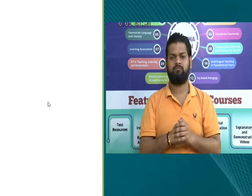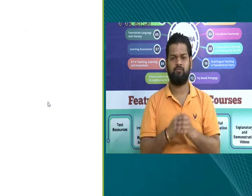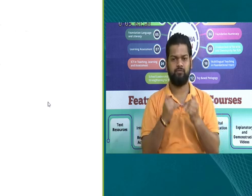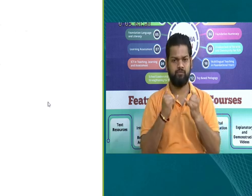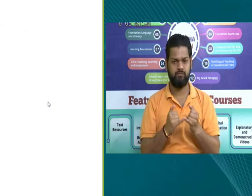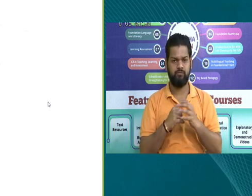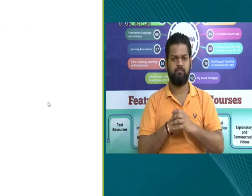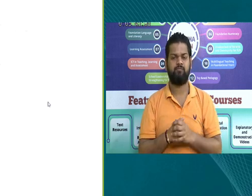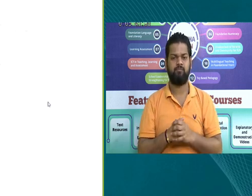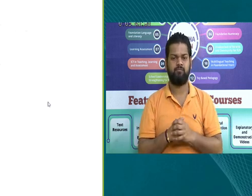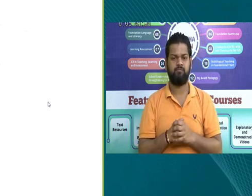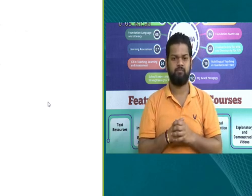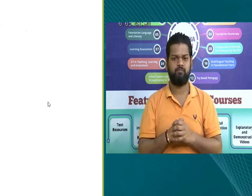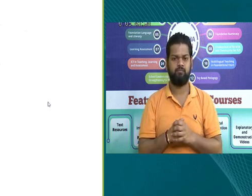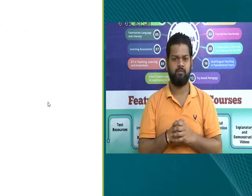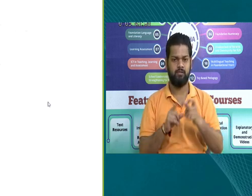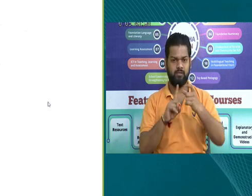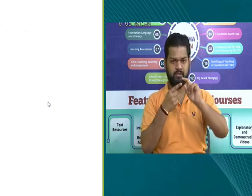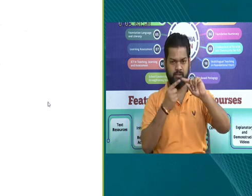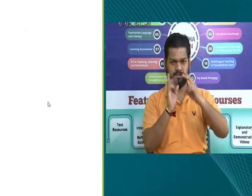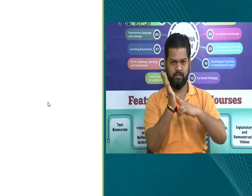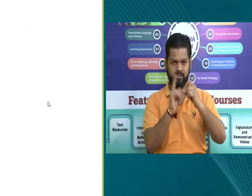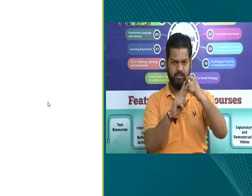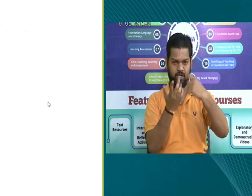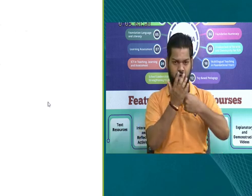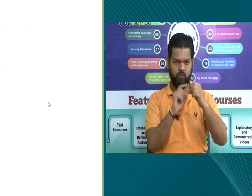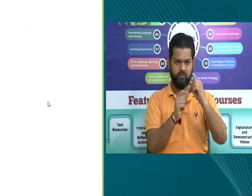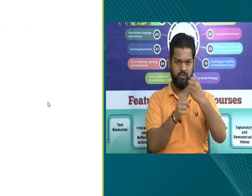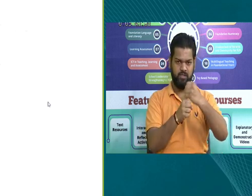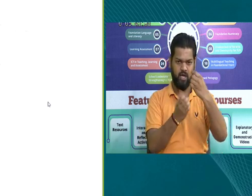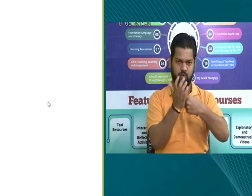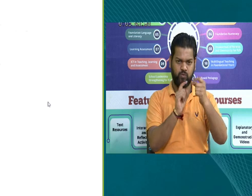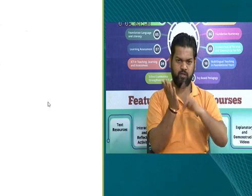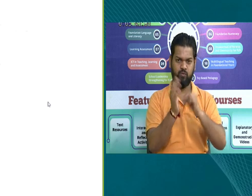Let's repeat the keywords once again. Dendrochronologist,